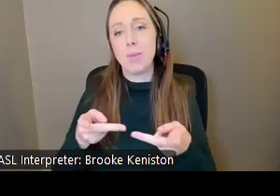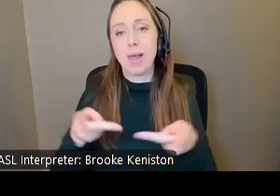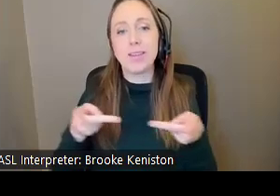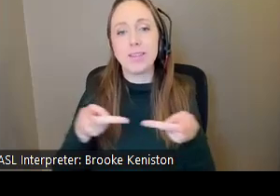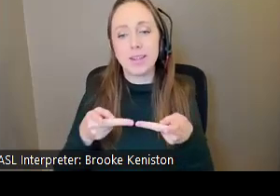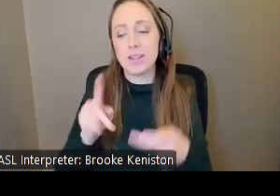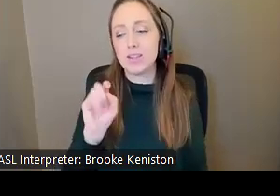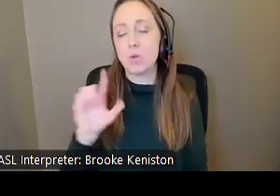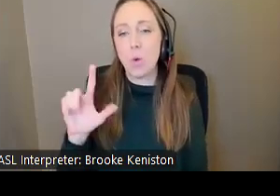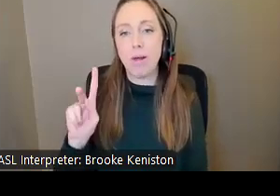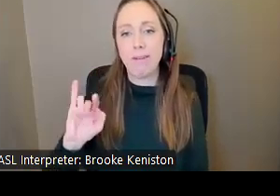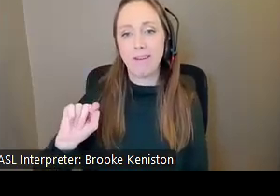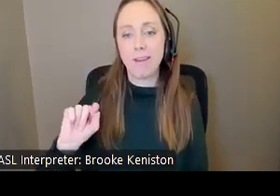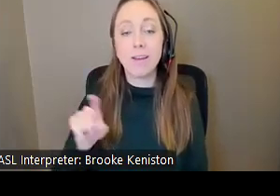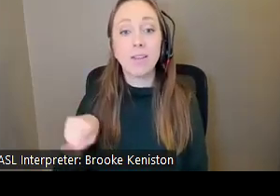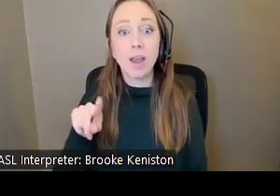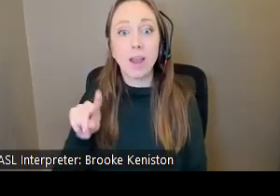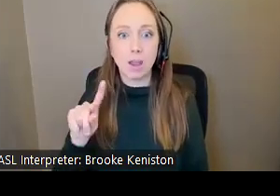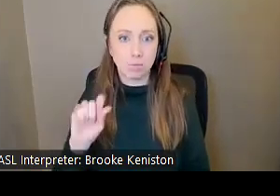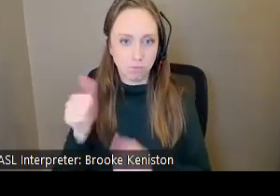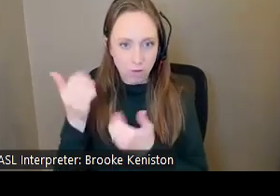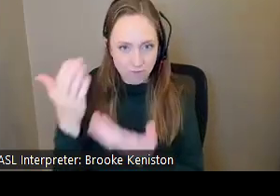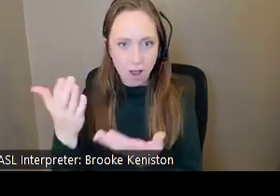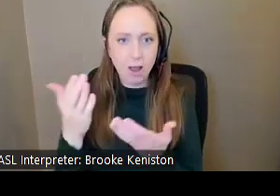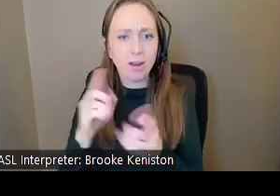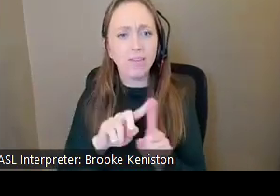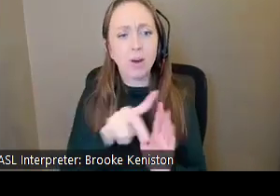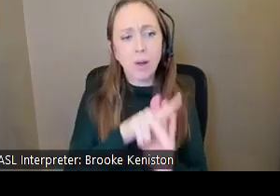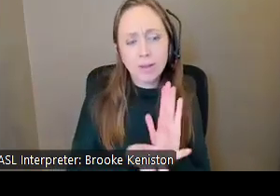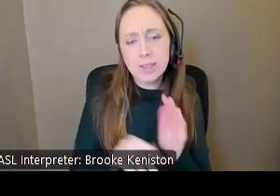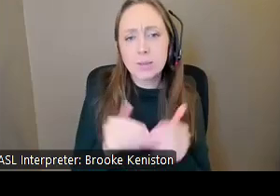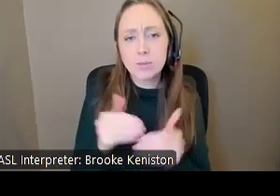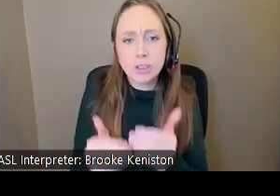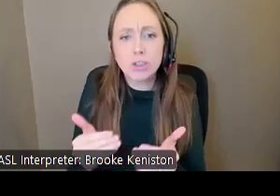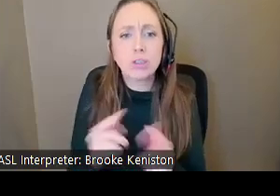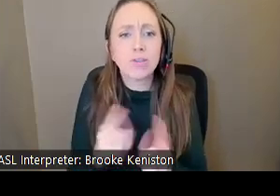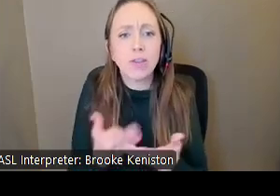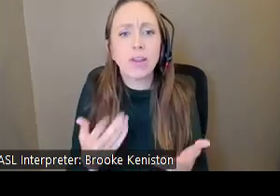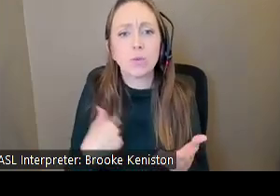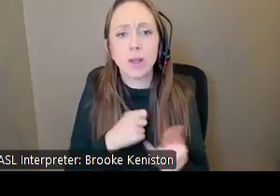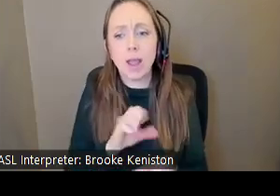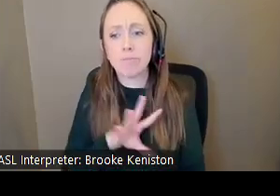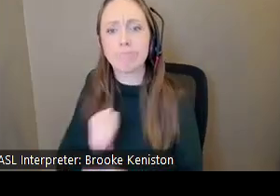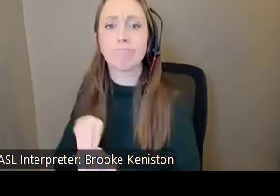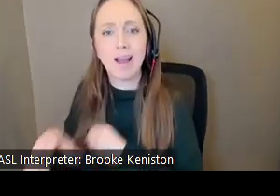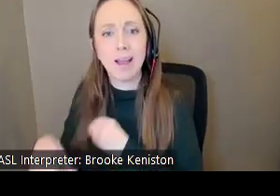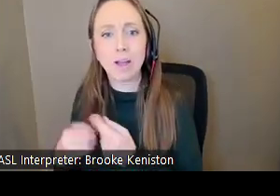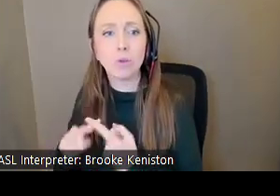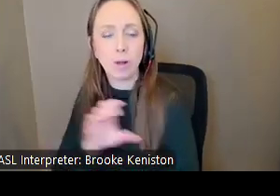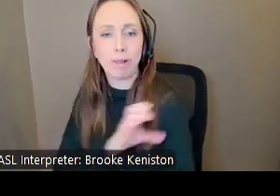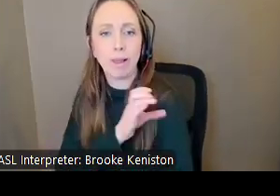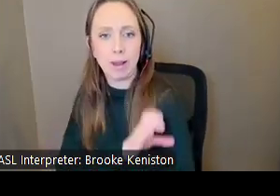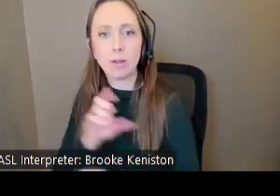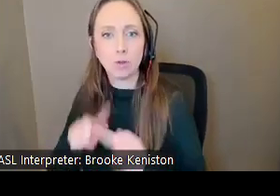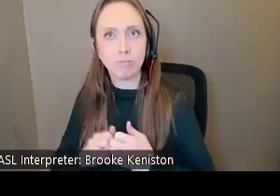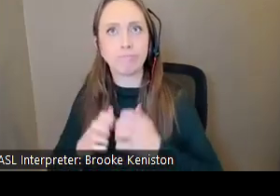and procedures to kind of enact some of these things in your clinic. The next thing